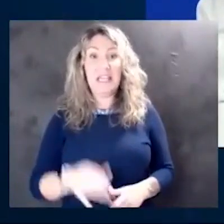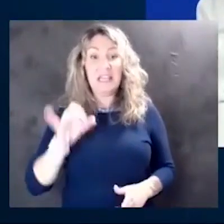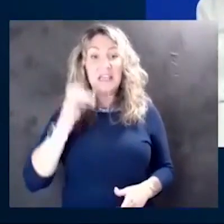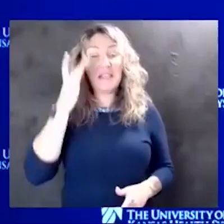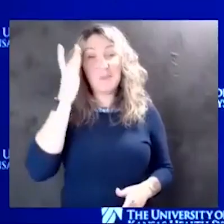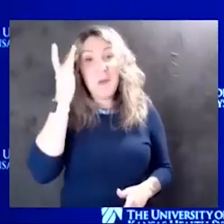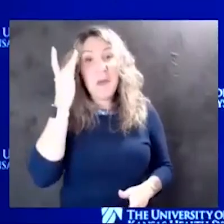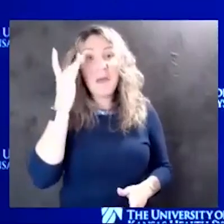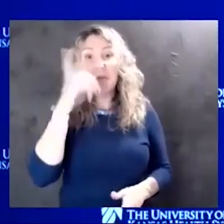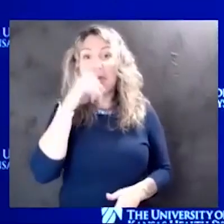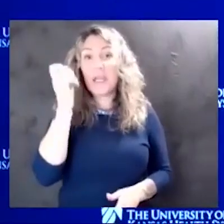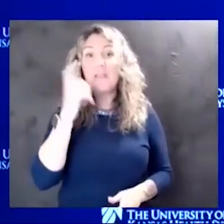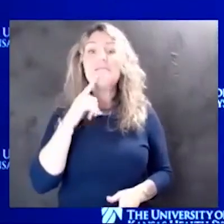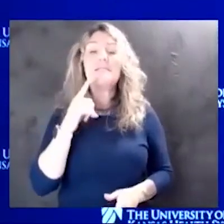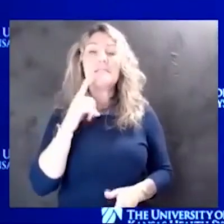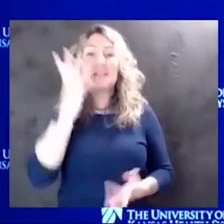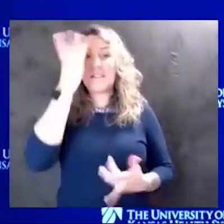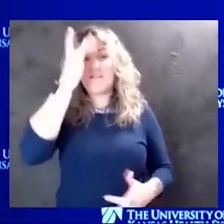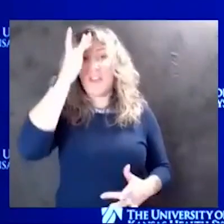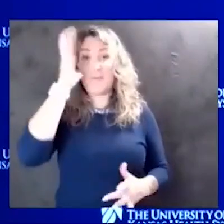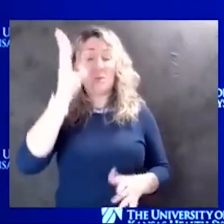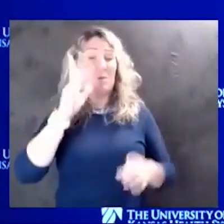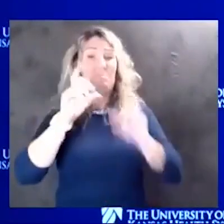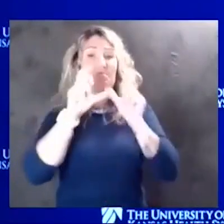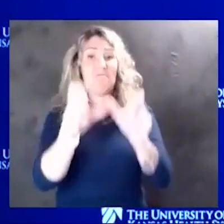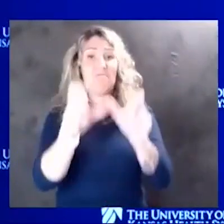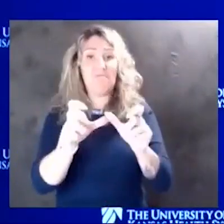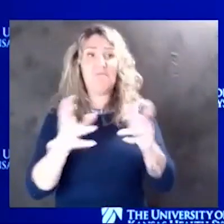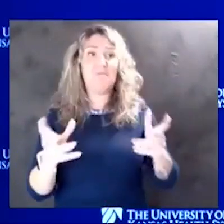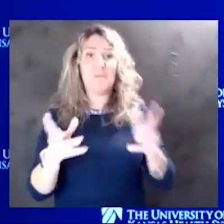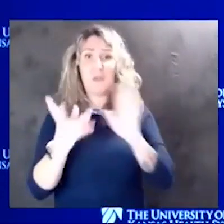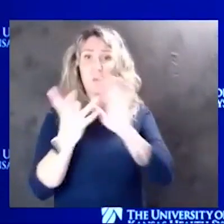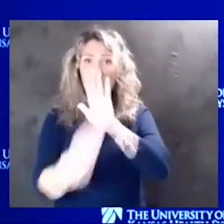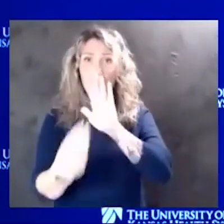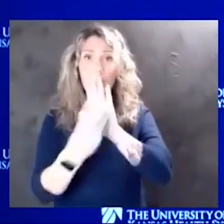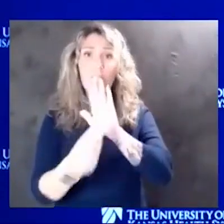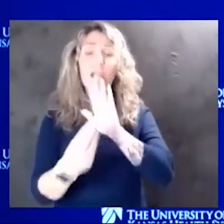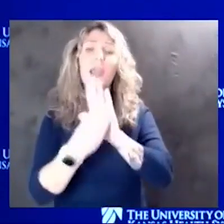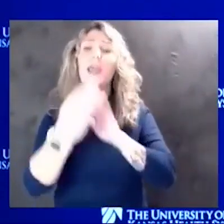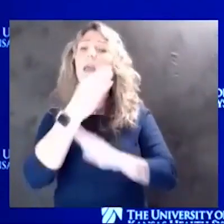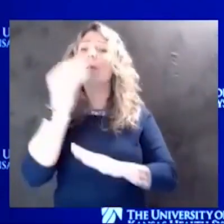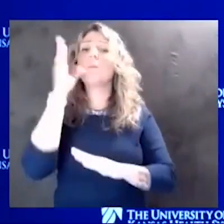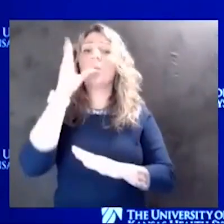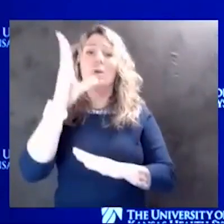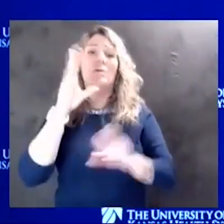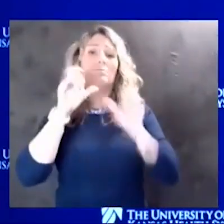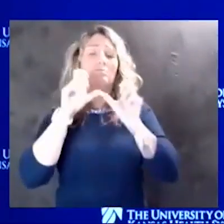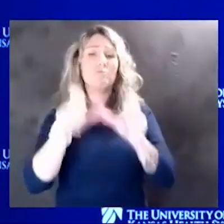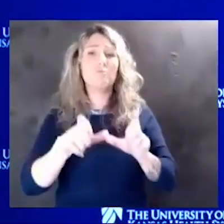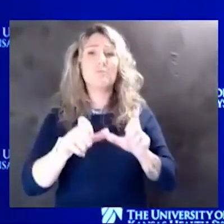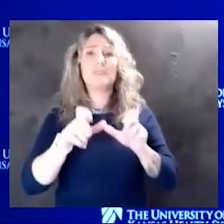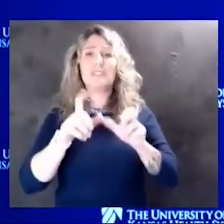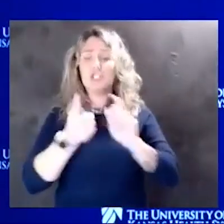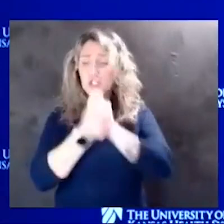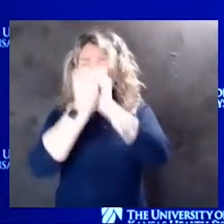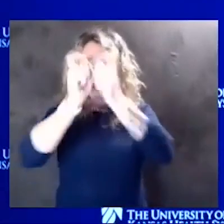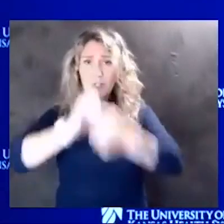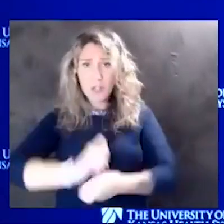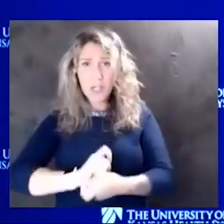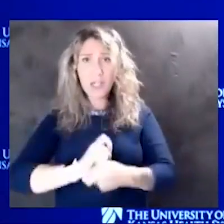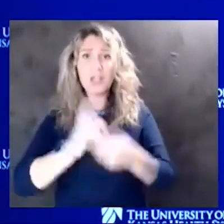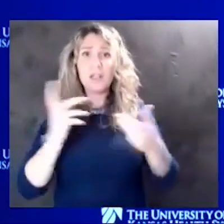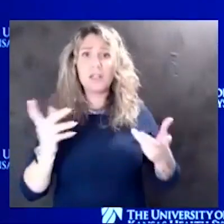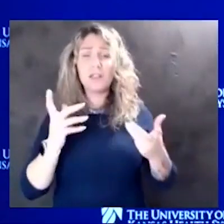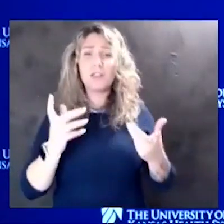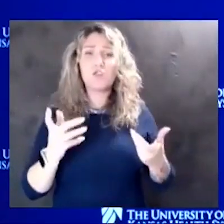the virus will continue to replicate. It will continue to mutate or change in